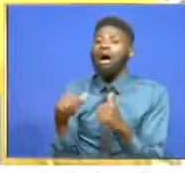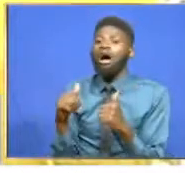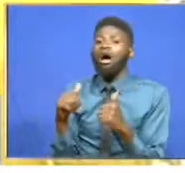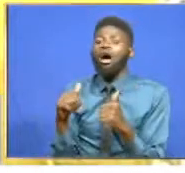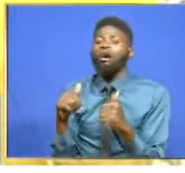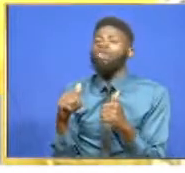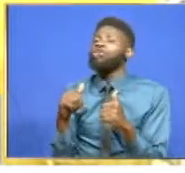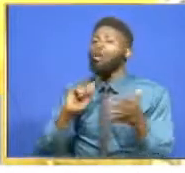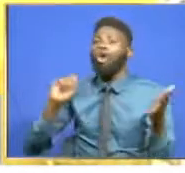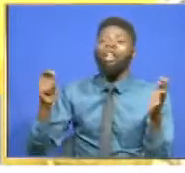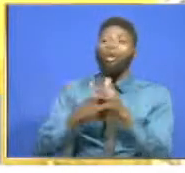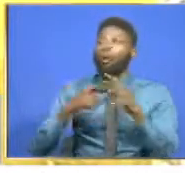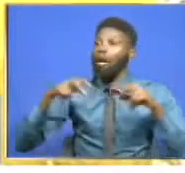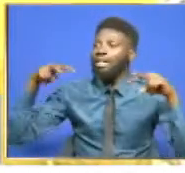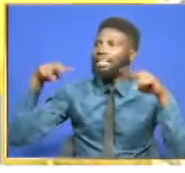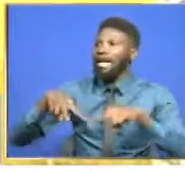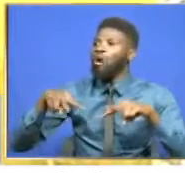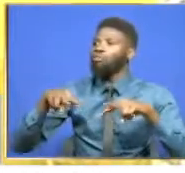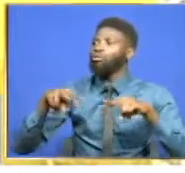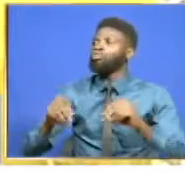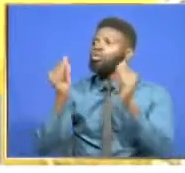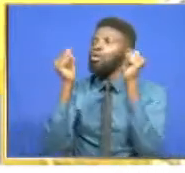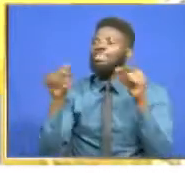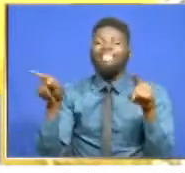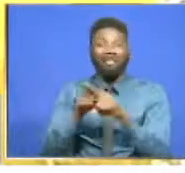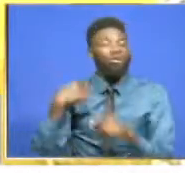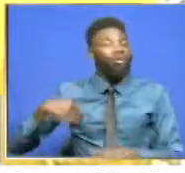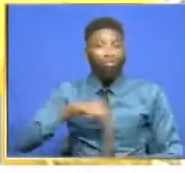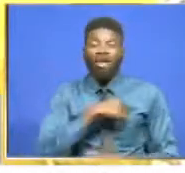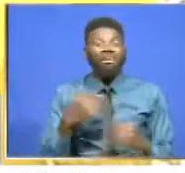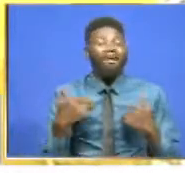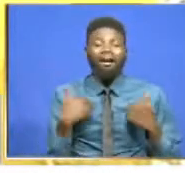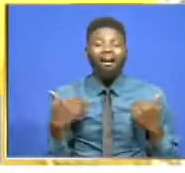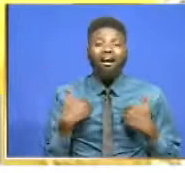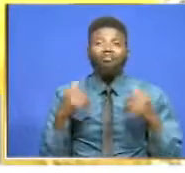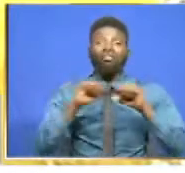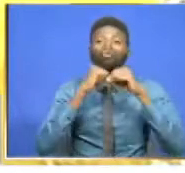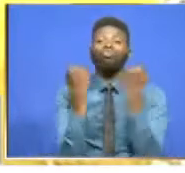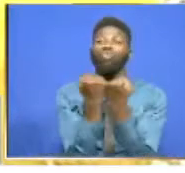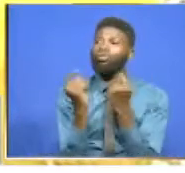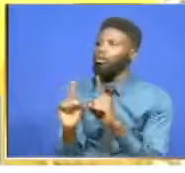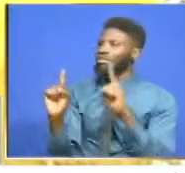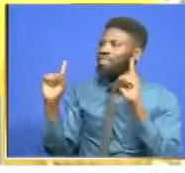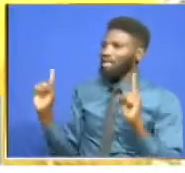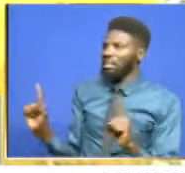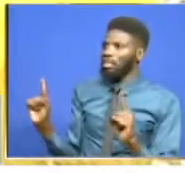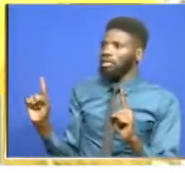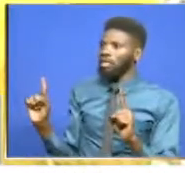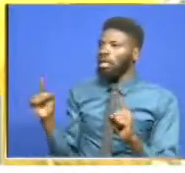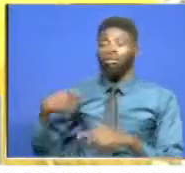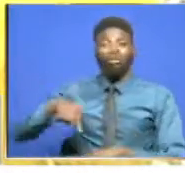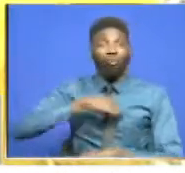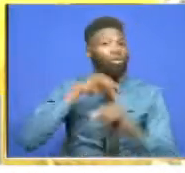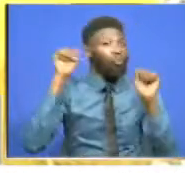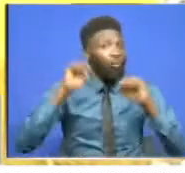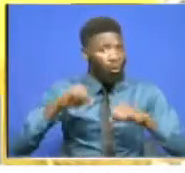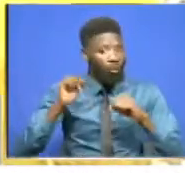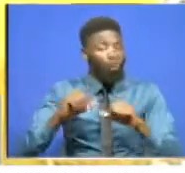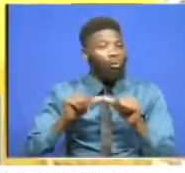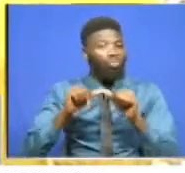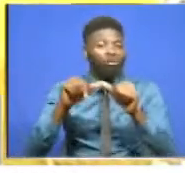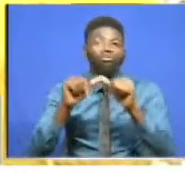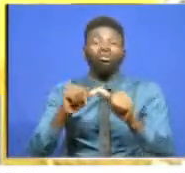keeping social distances, then it is going to be, we might have to maintain